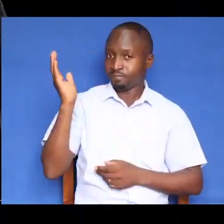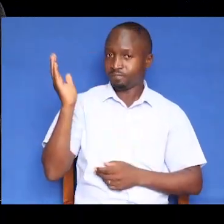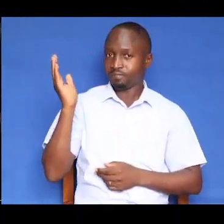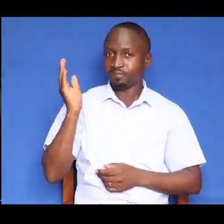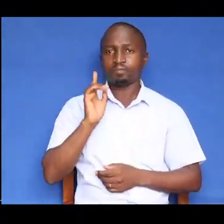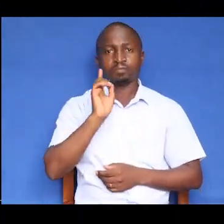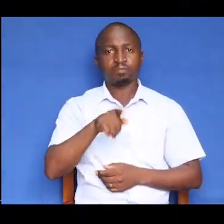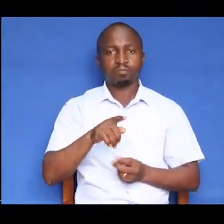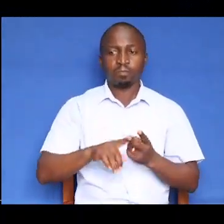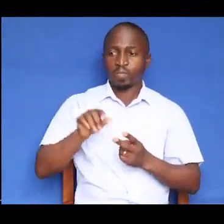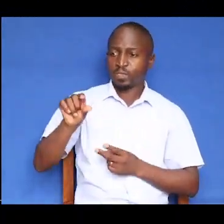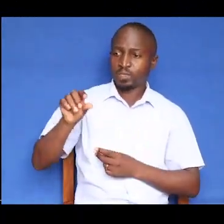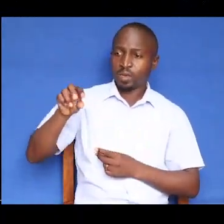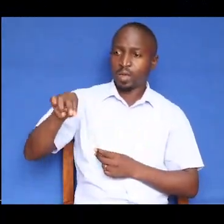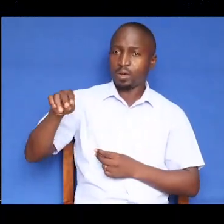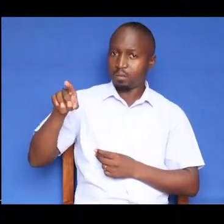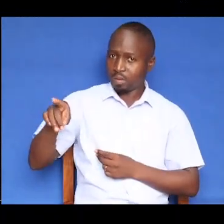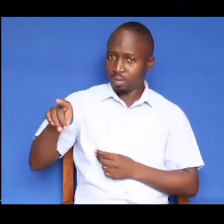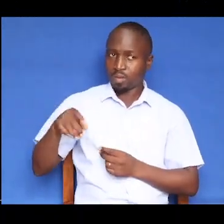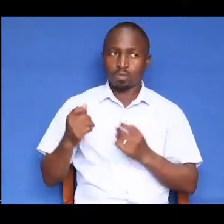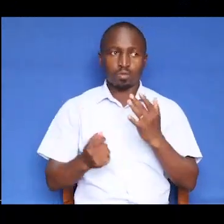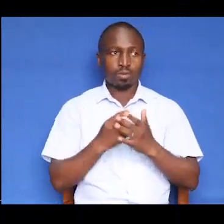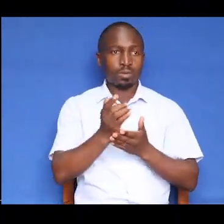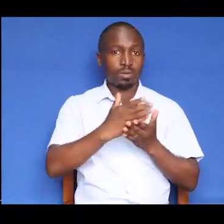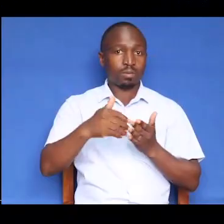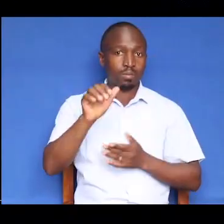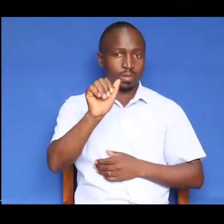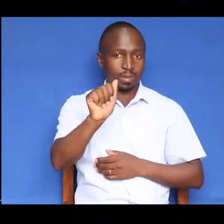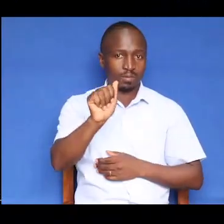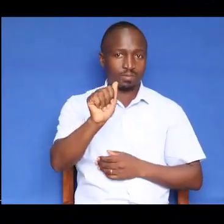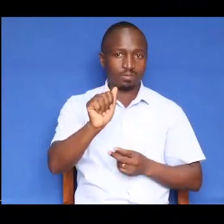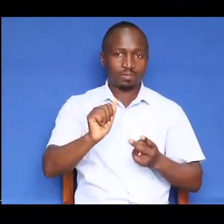have GNP from part A. We have